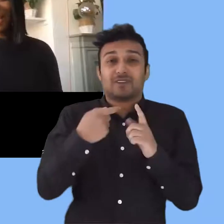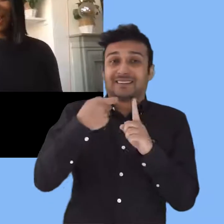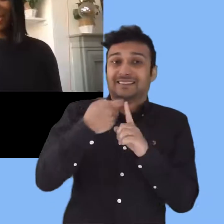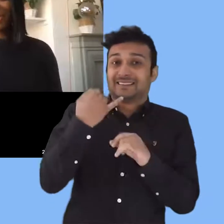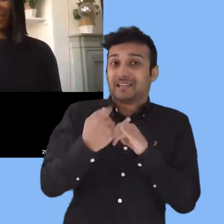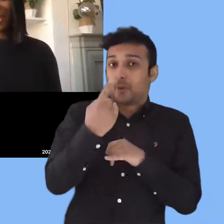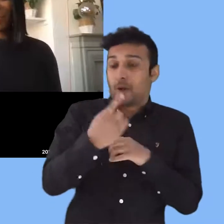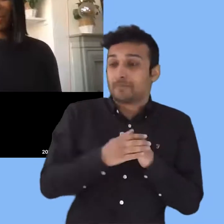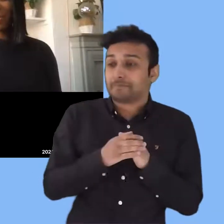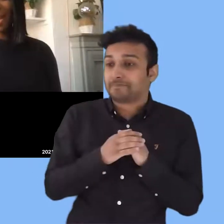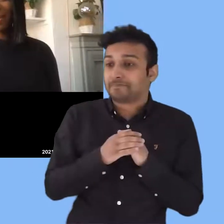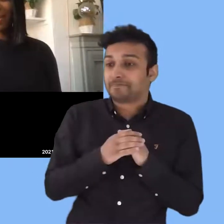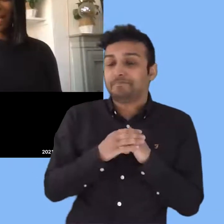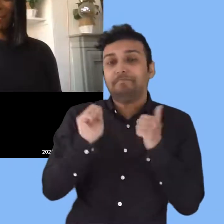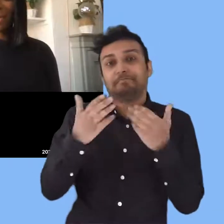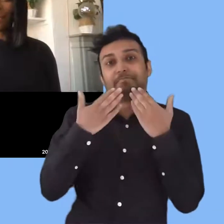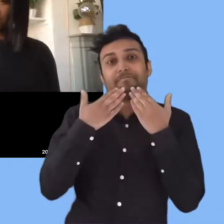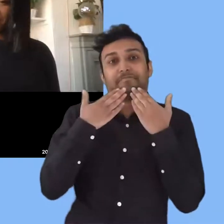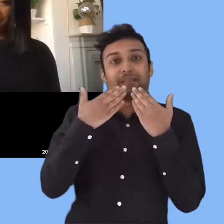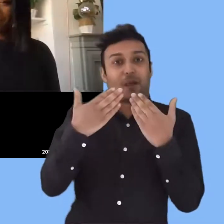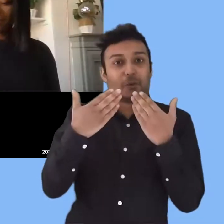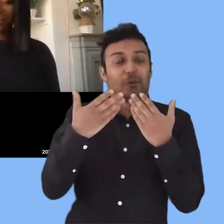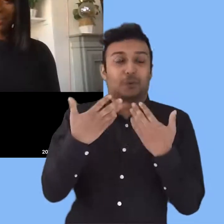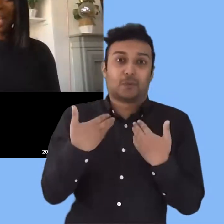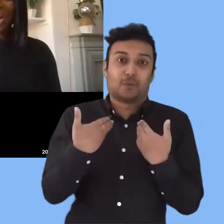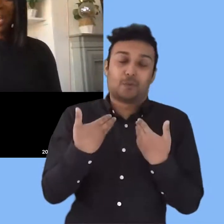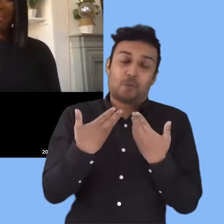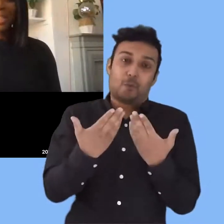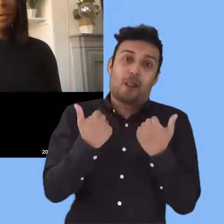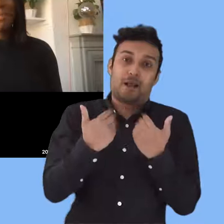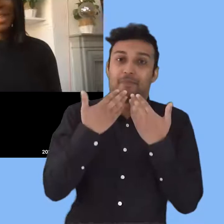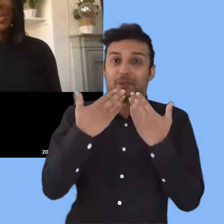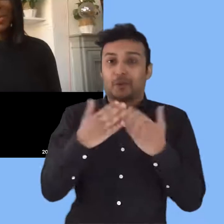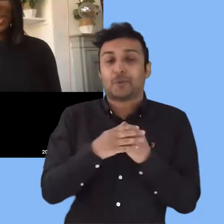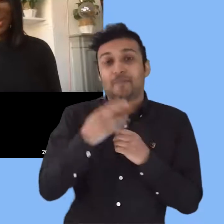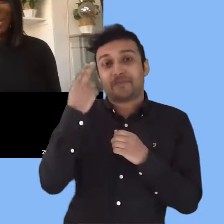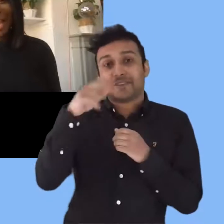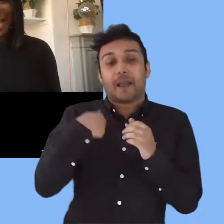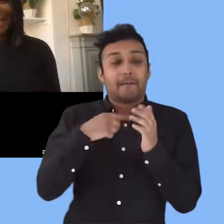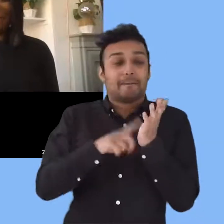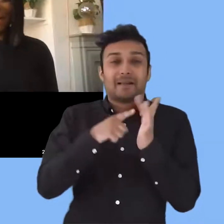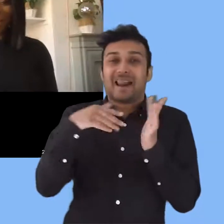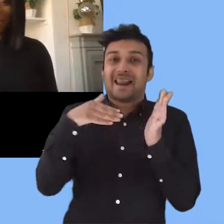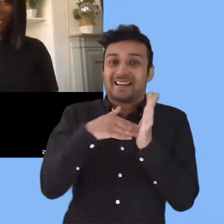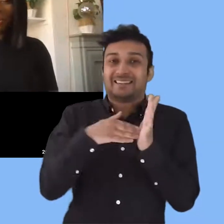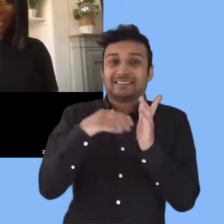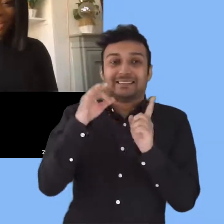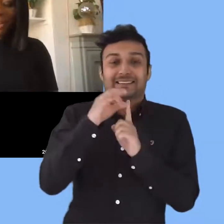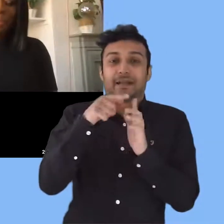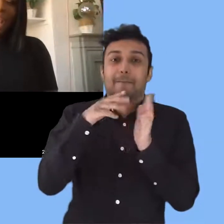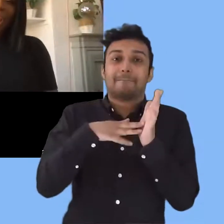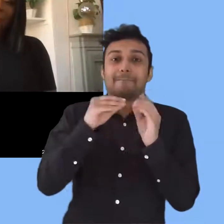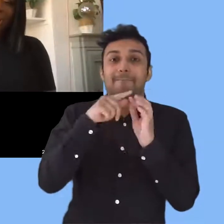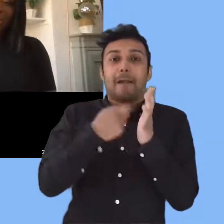Hello, thank you for that welcome, Helen, and also hello to you, Jules. I am Liz Pemberton, otherwise known as the Black Nursery